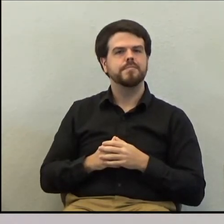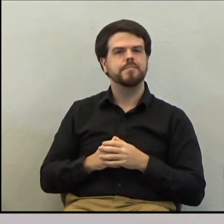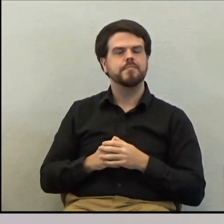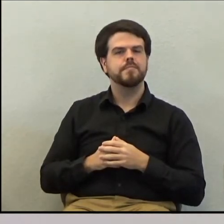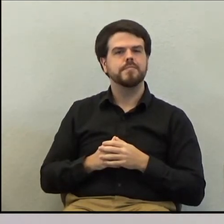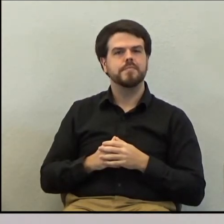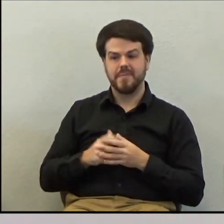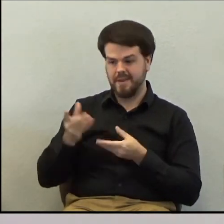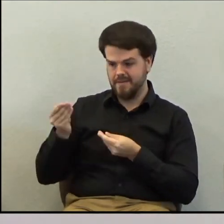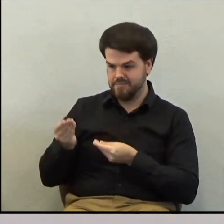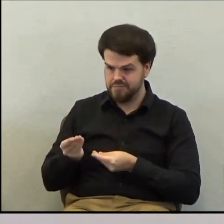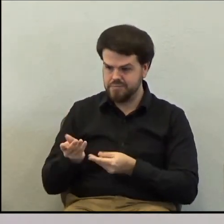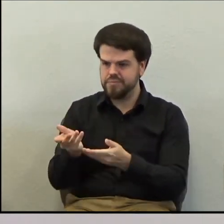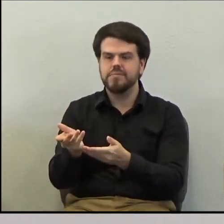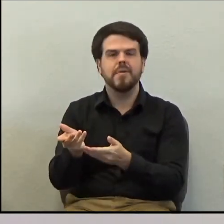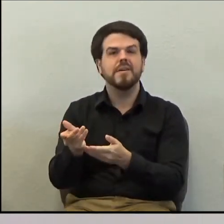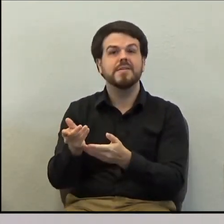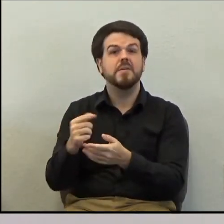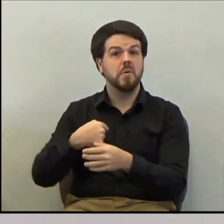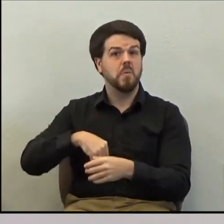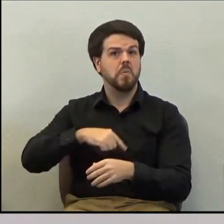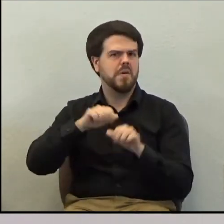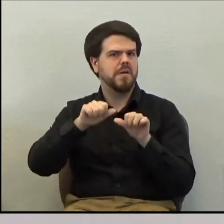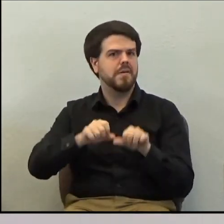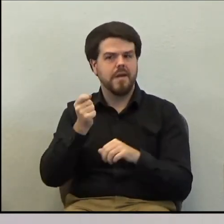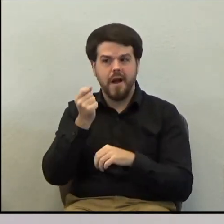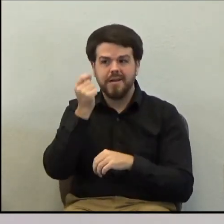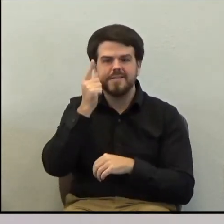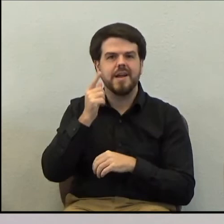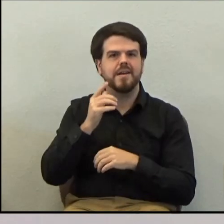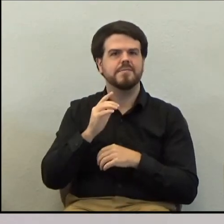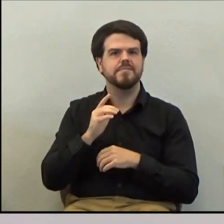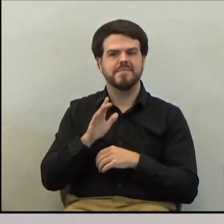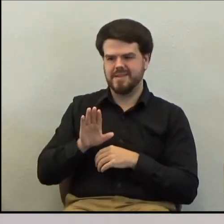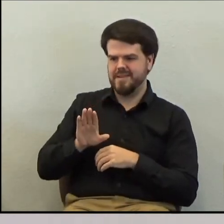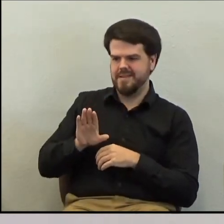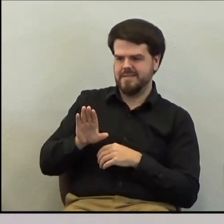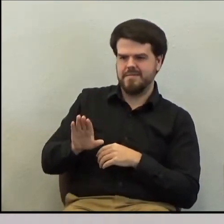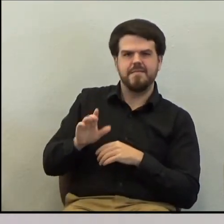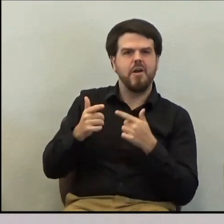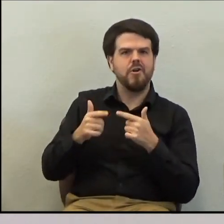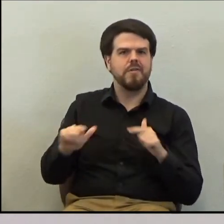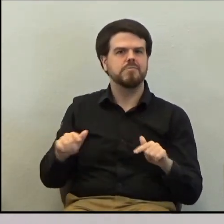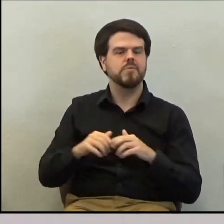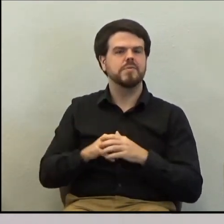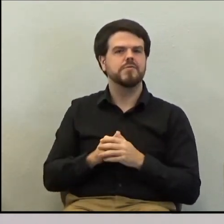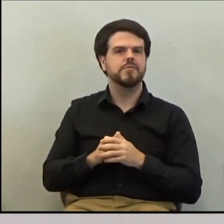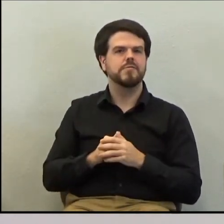so that we could have his thoughts in human language that we can understand.